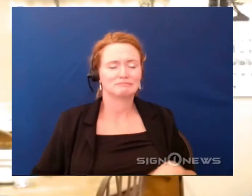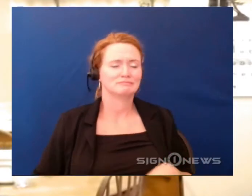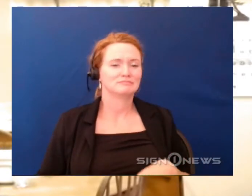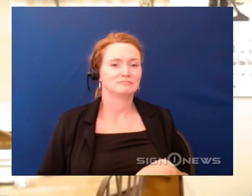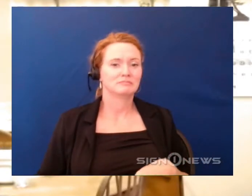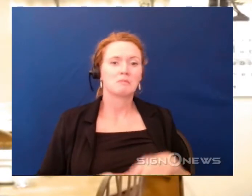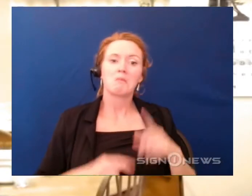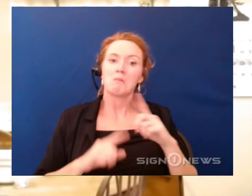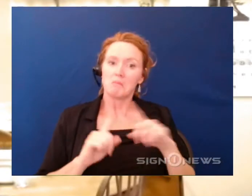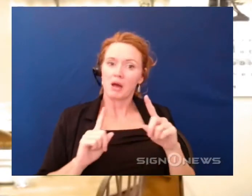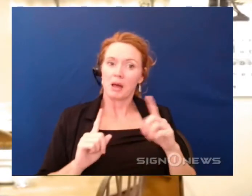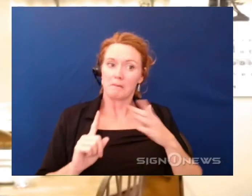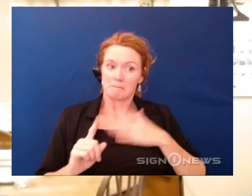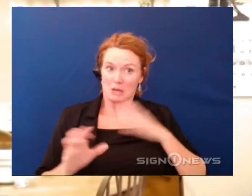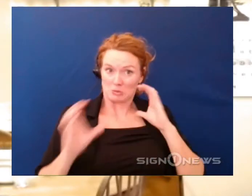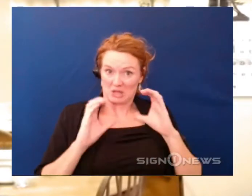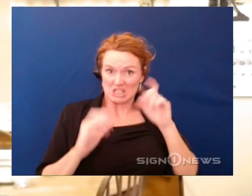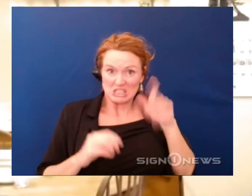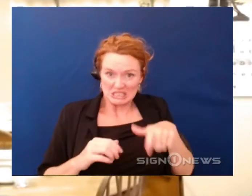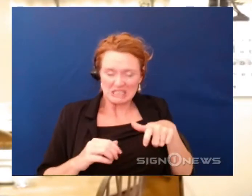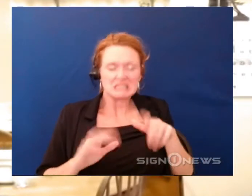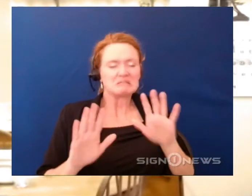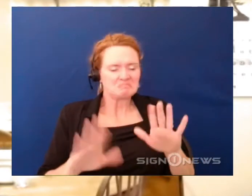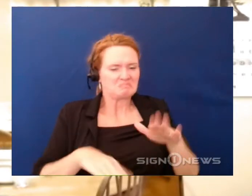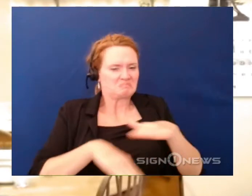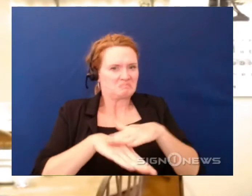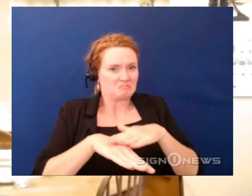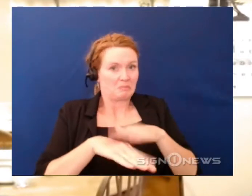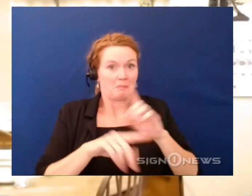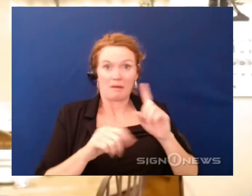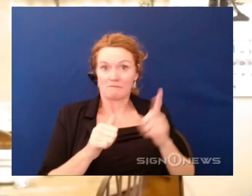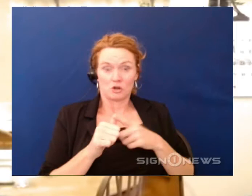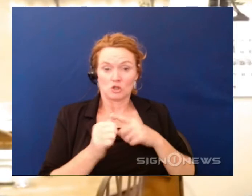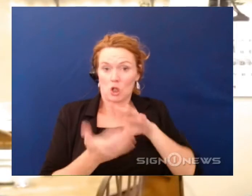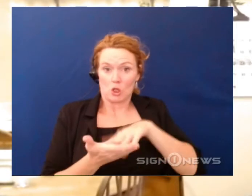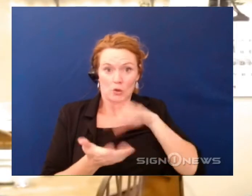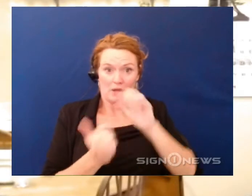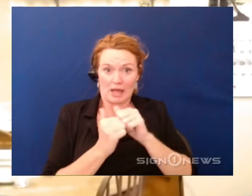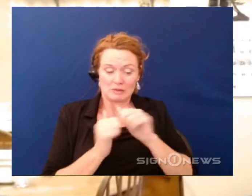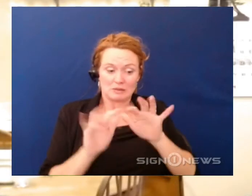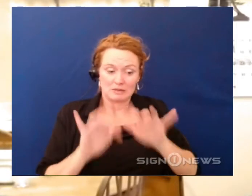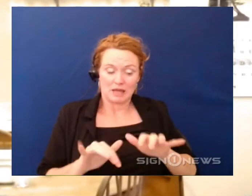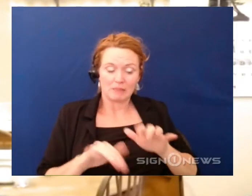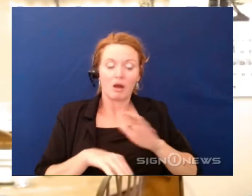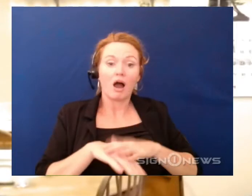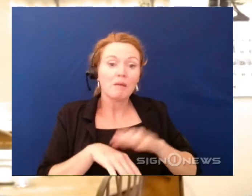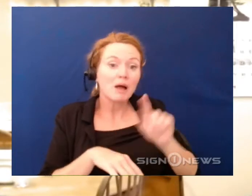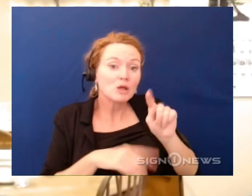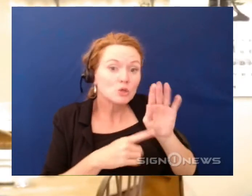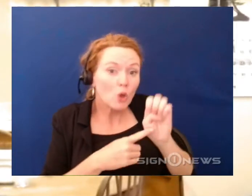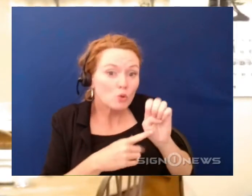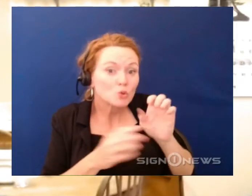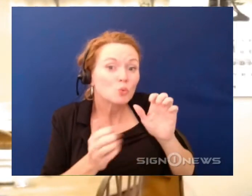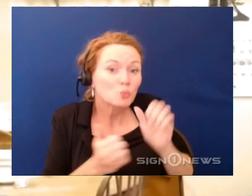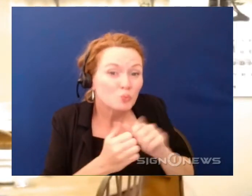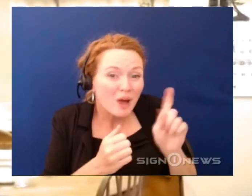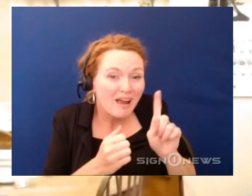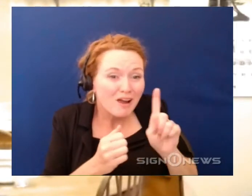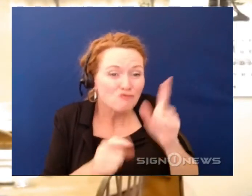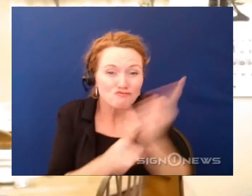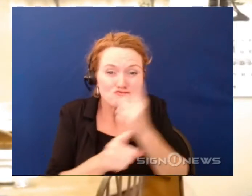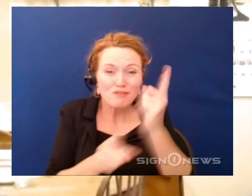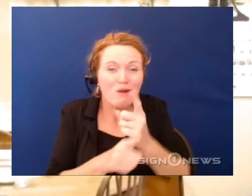of my communication needs, but I first learned how to type with my toes on a manual typewriter when I was in